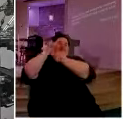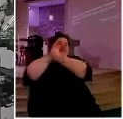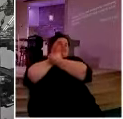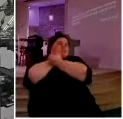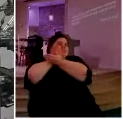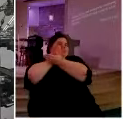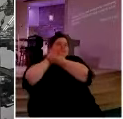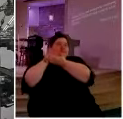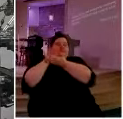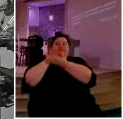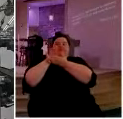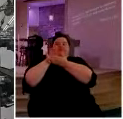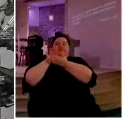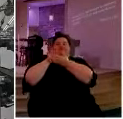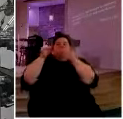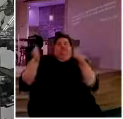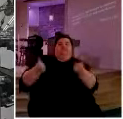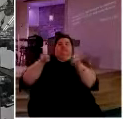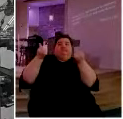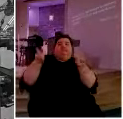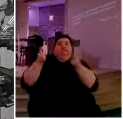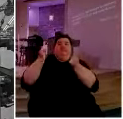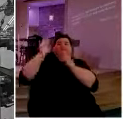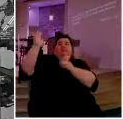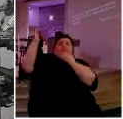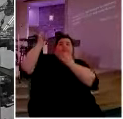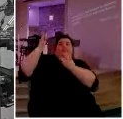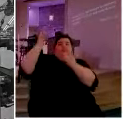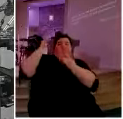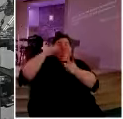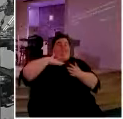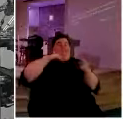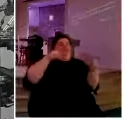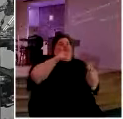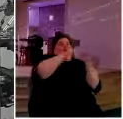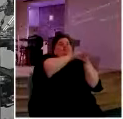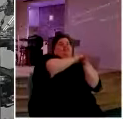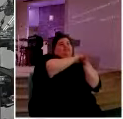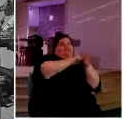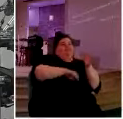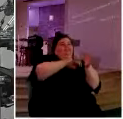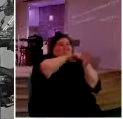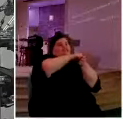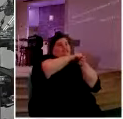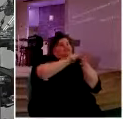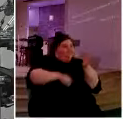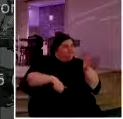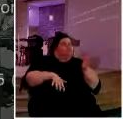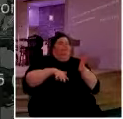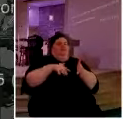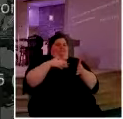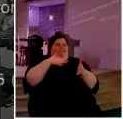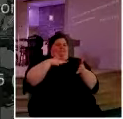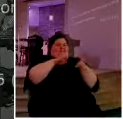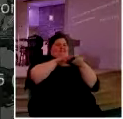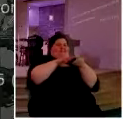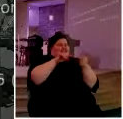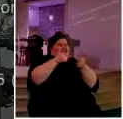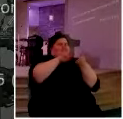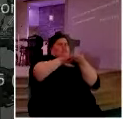thy tender mercies, blot out my transgressions. He says, wash me thoroughly from mine iniquity